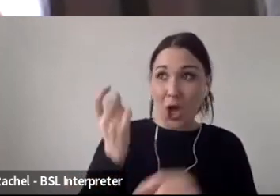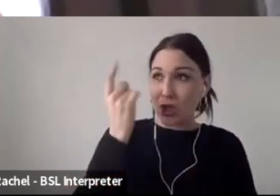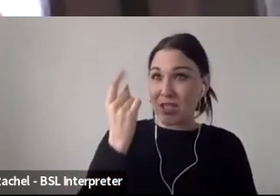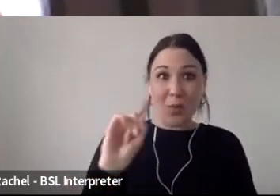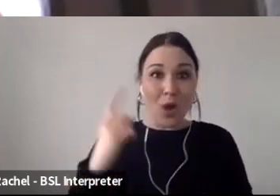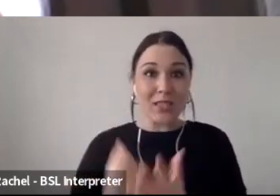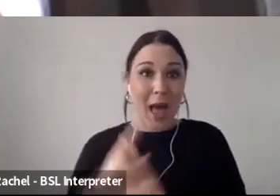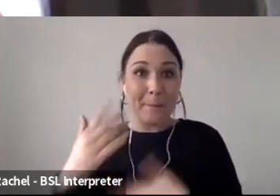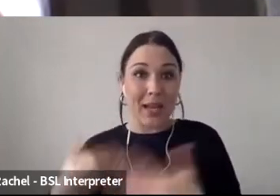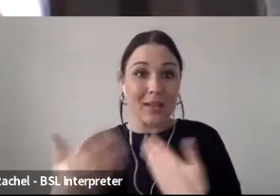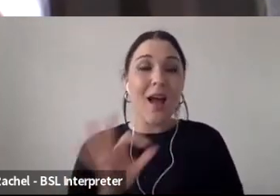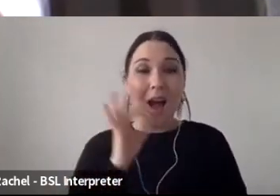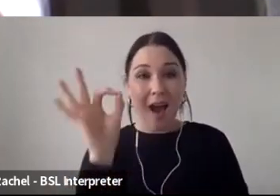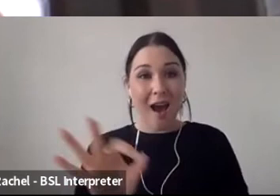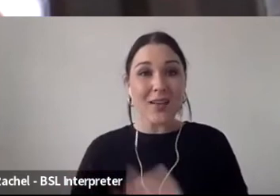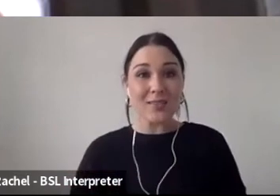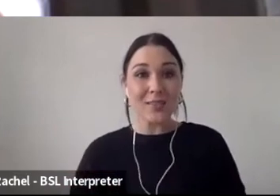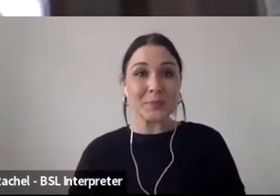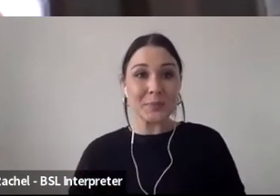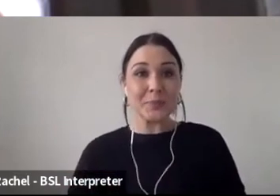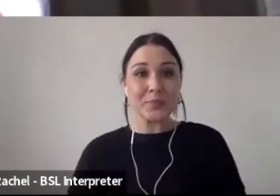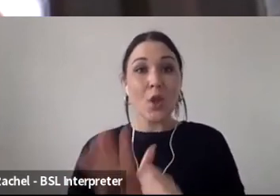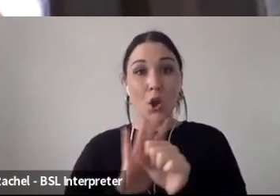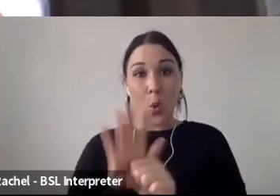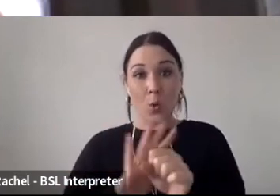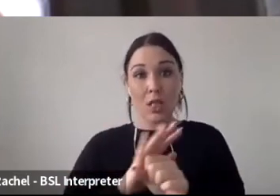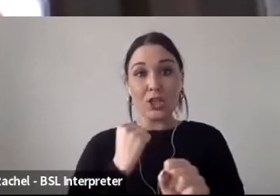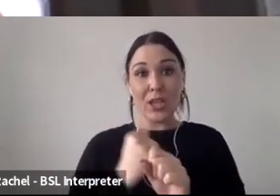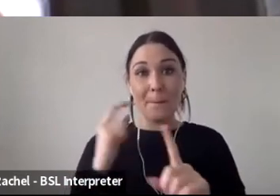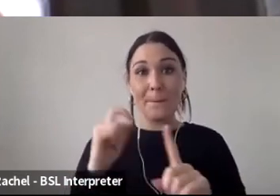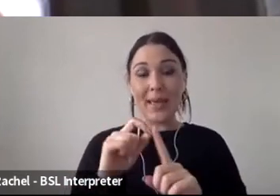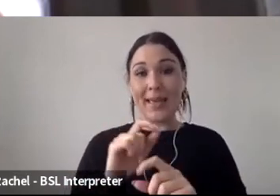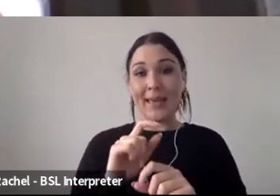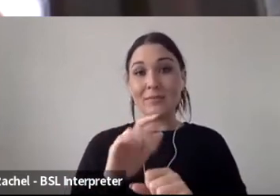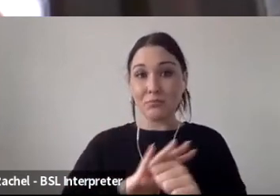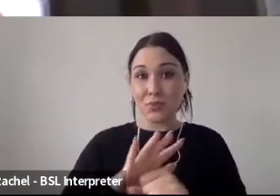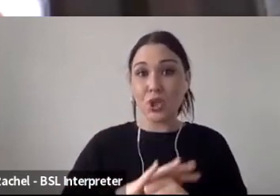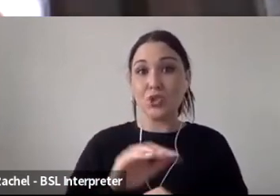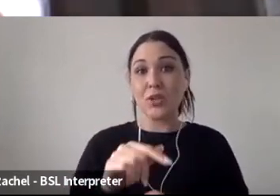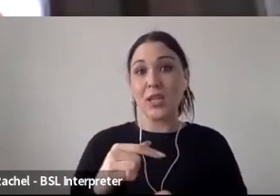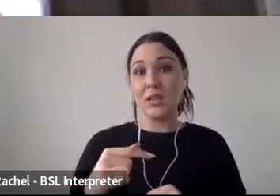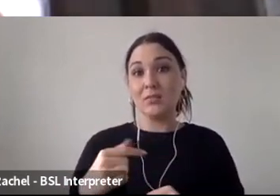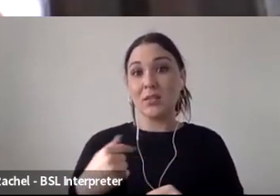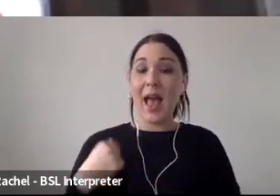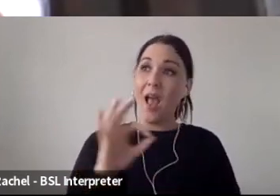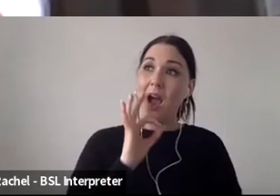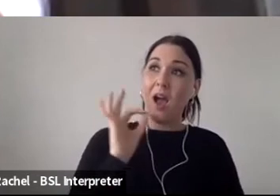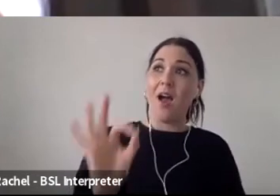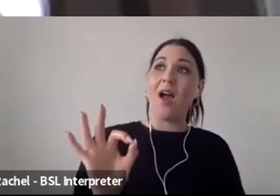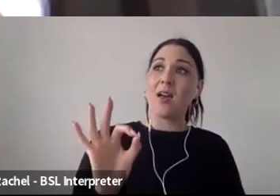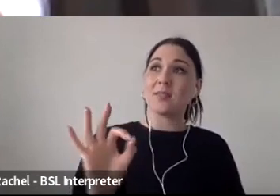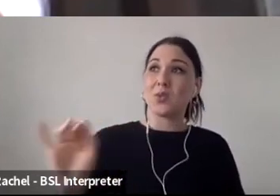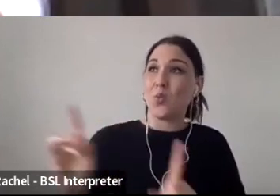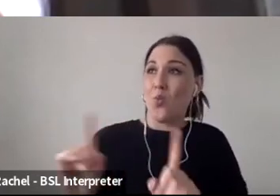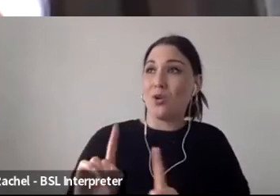on, just ask. I know our local GP surgery, you know, I actually just inquired, you know, what